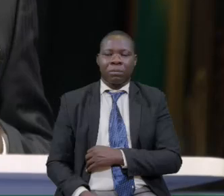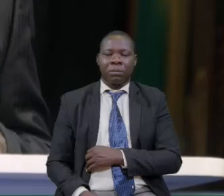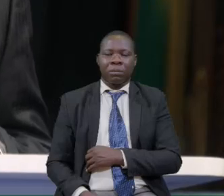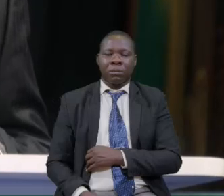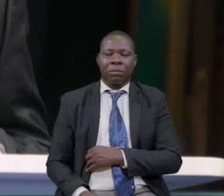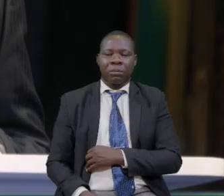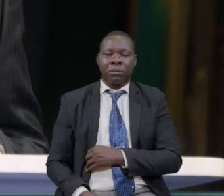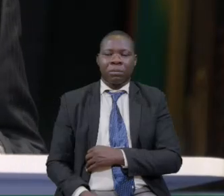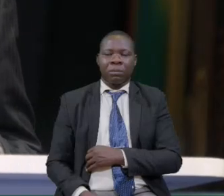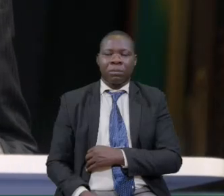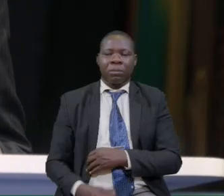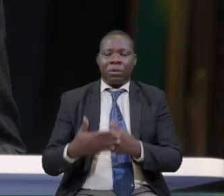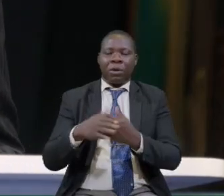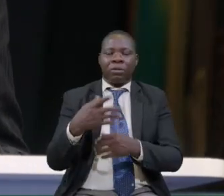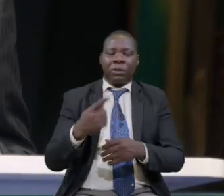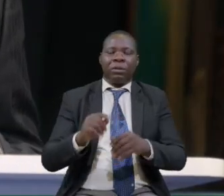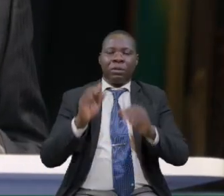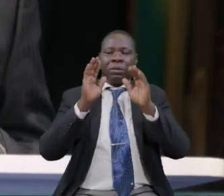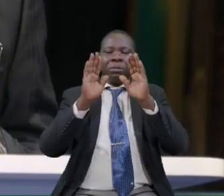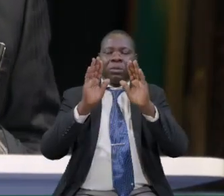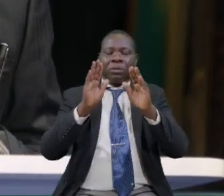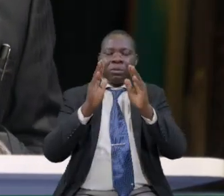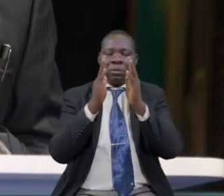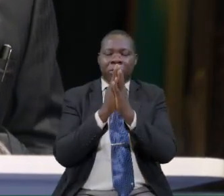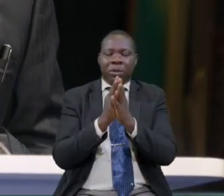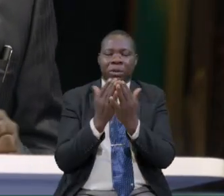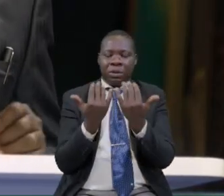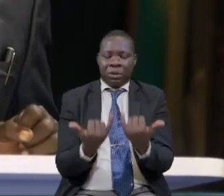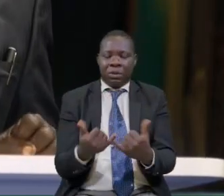After the miracle prayers this night,